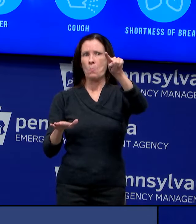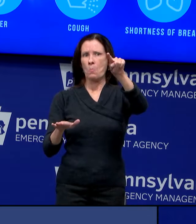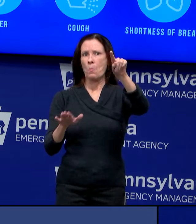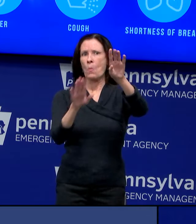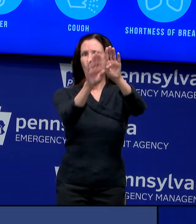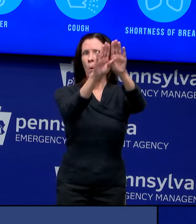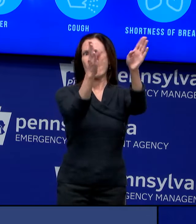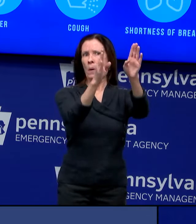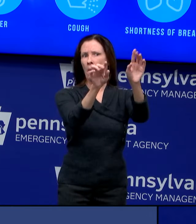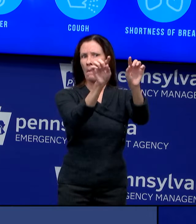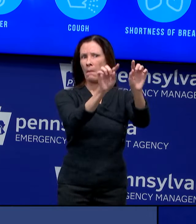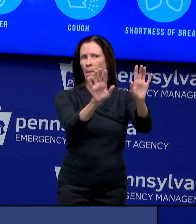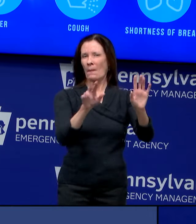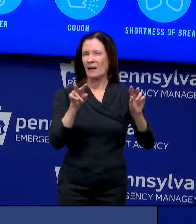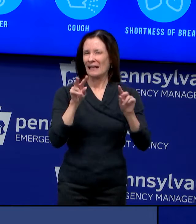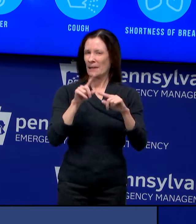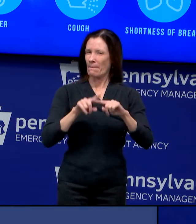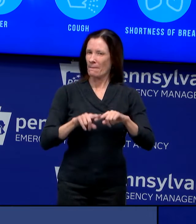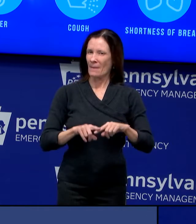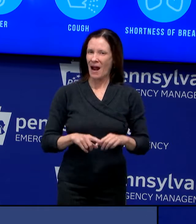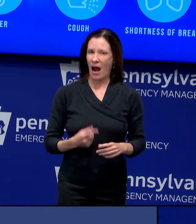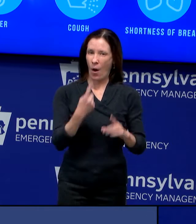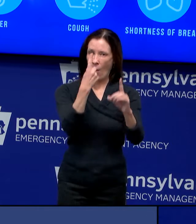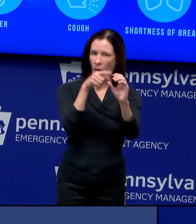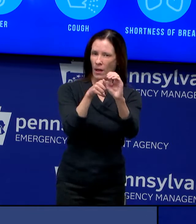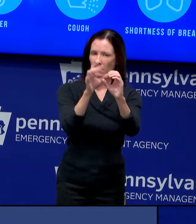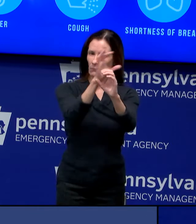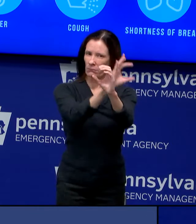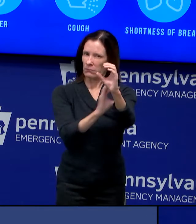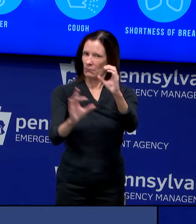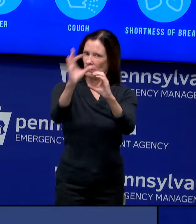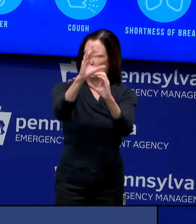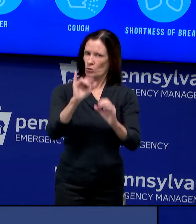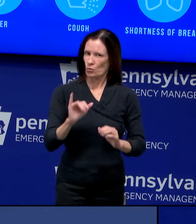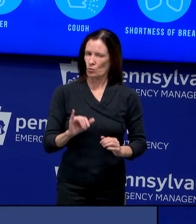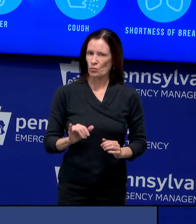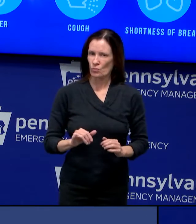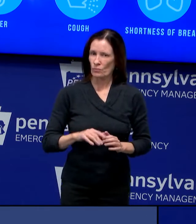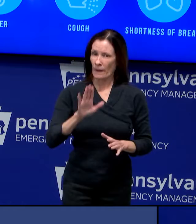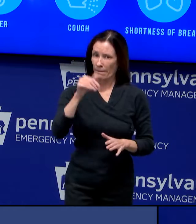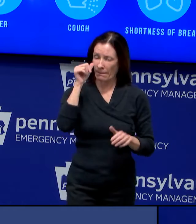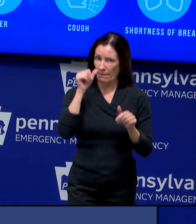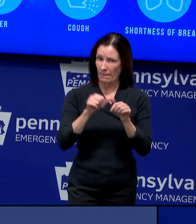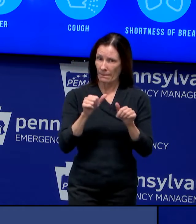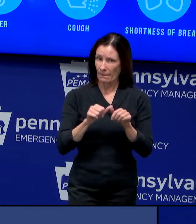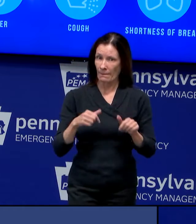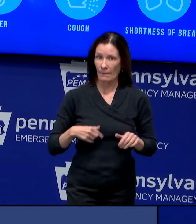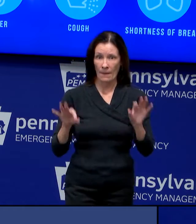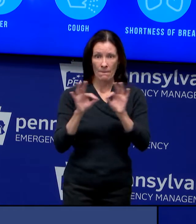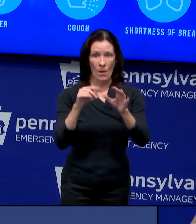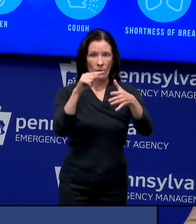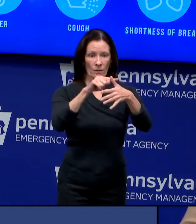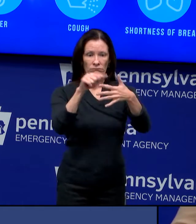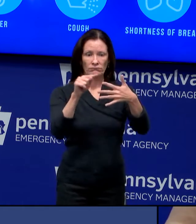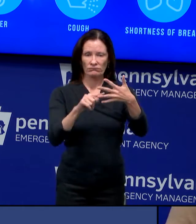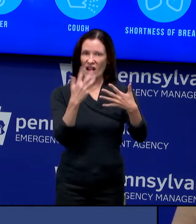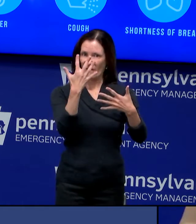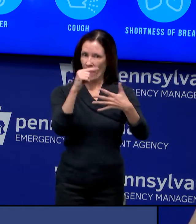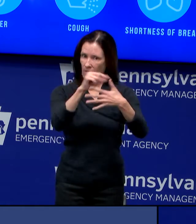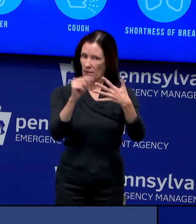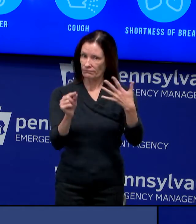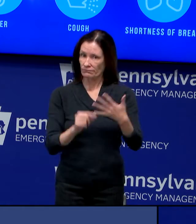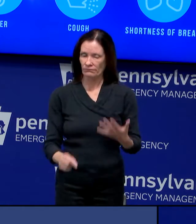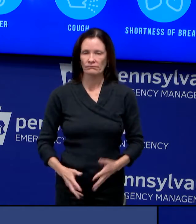the criteria to enter the yellow phase for Union, Snyder, Northumberland, and Montour counties? So I'm not going